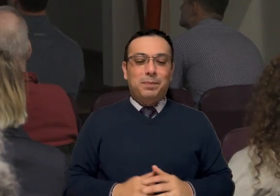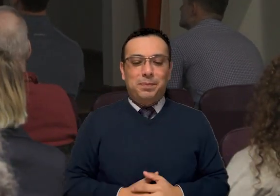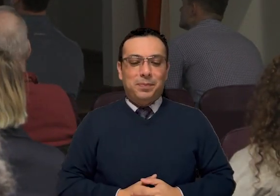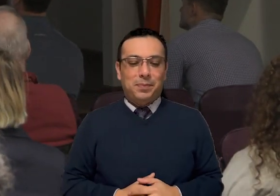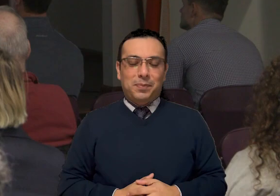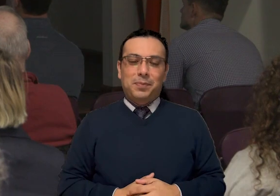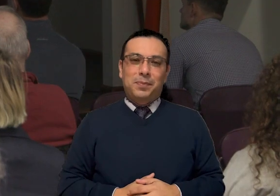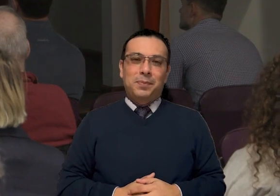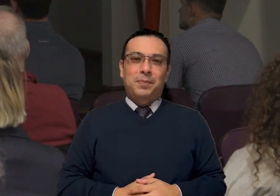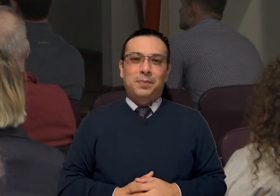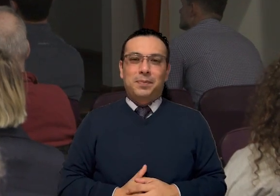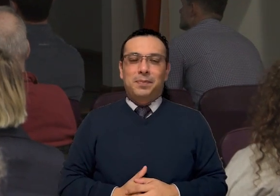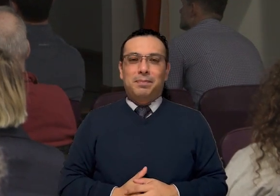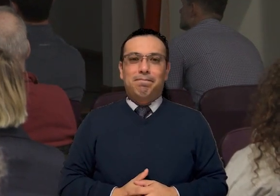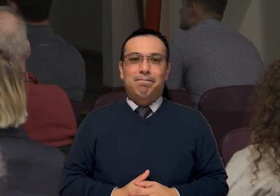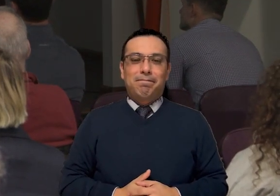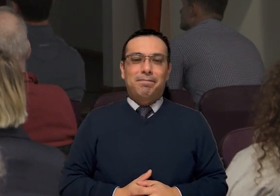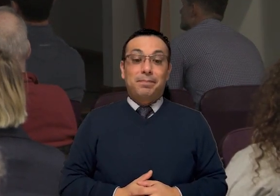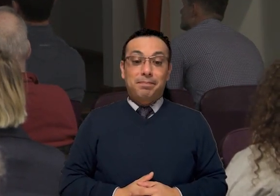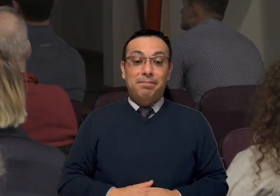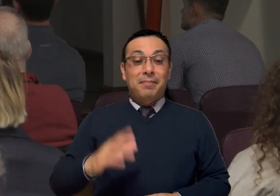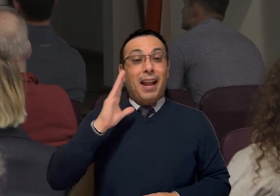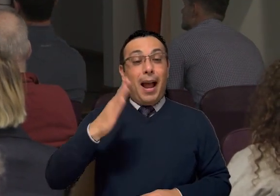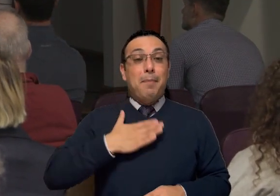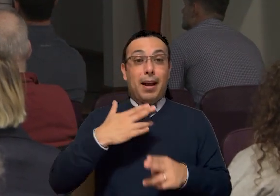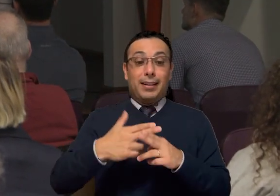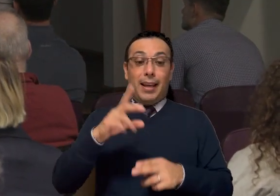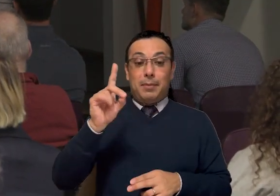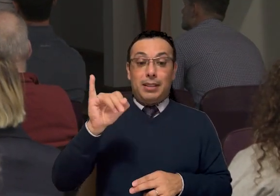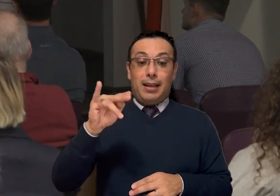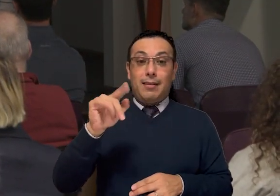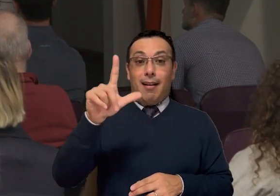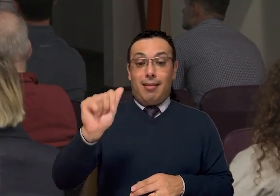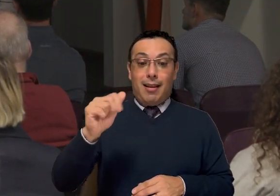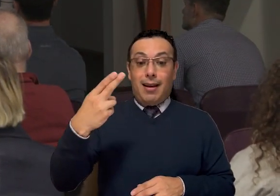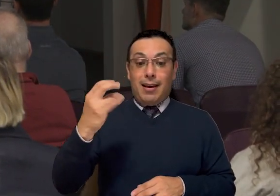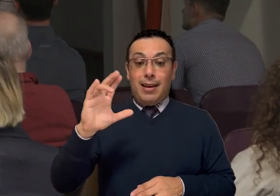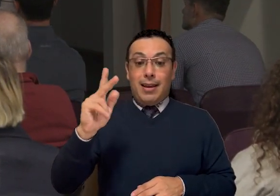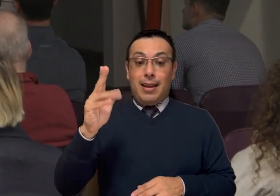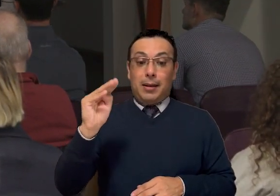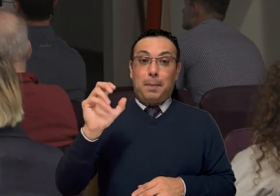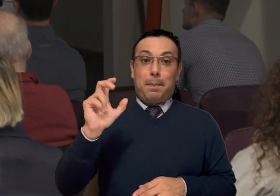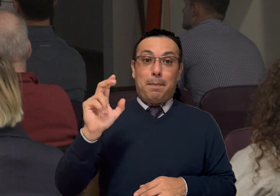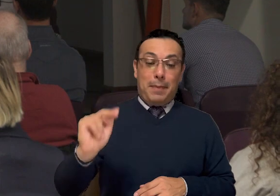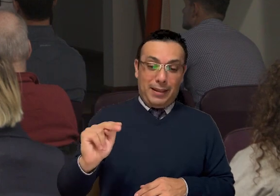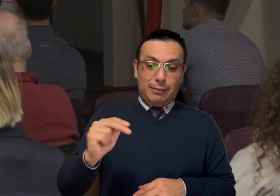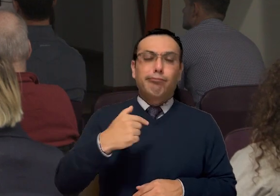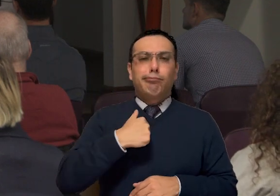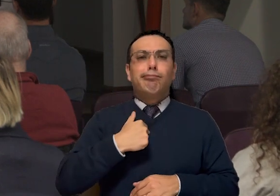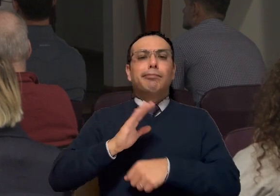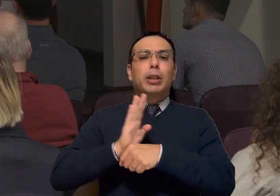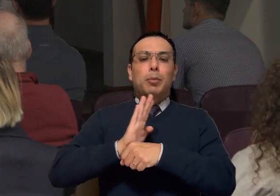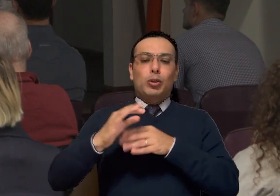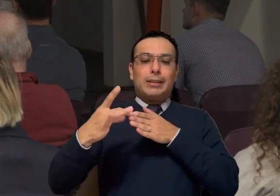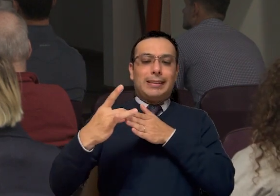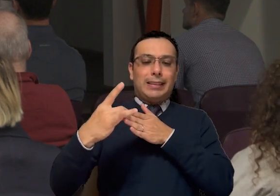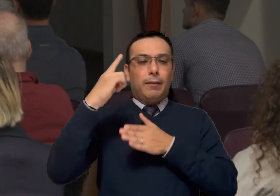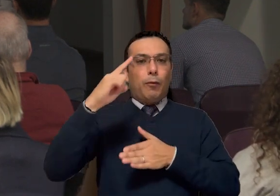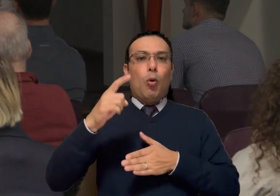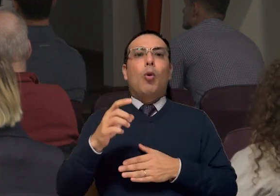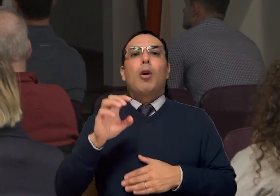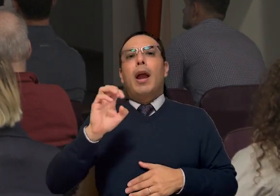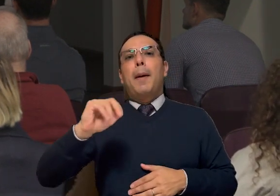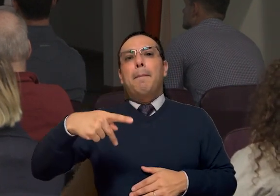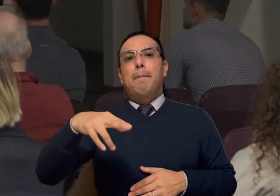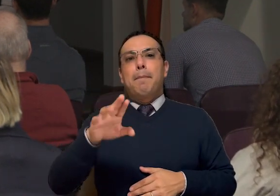Hello everyone, I'm Daniela Higman. I'm the commercial lead for Empire Wind 2, so specifically for the Long Beach area. And you